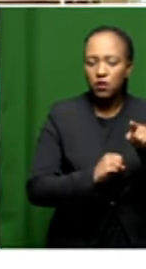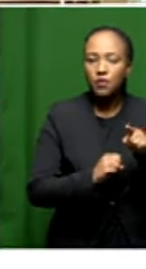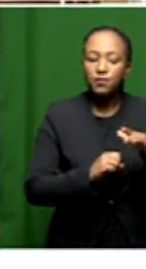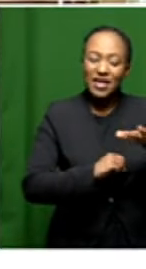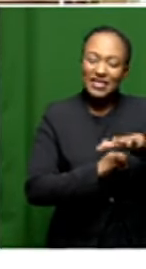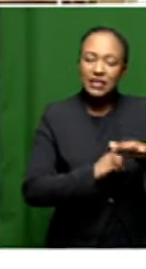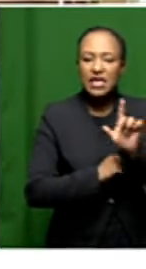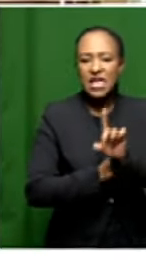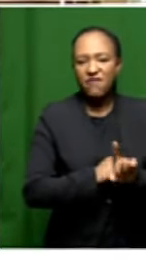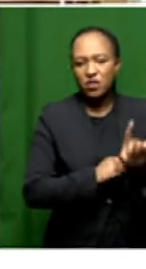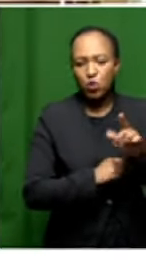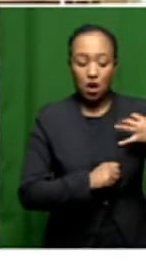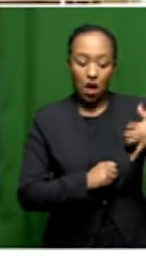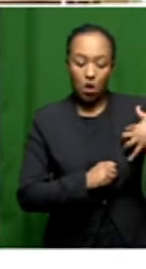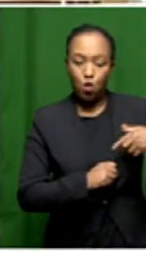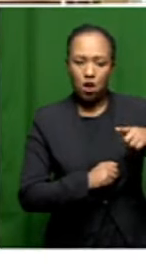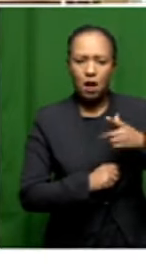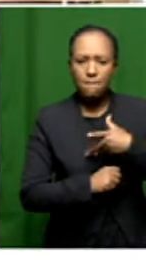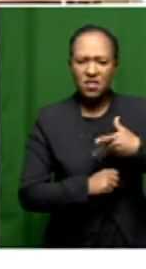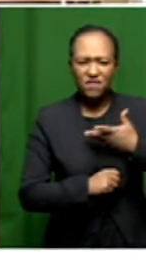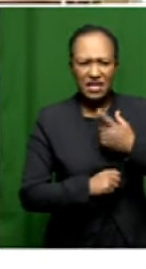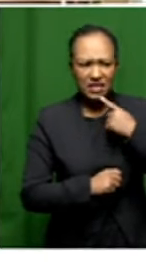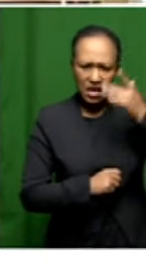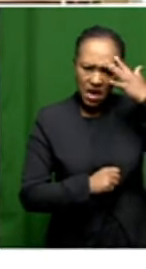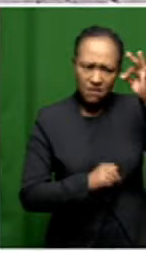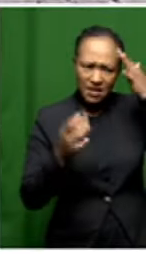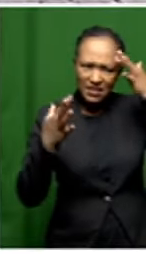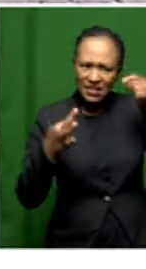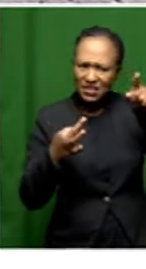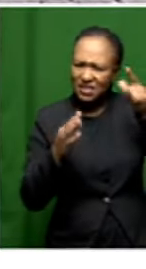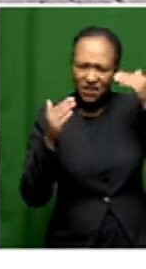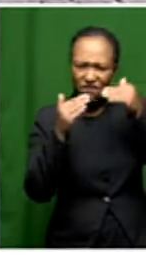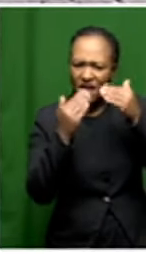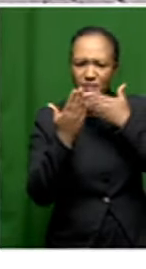in Ekurhuleni, parents have labeled government's decision as unfair.